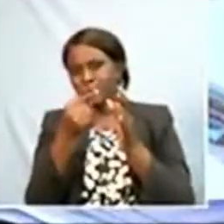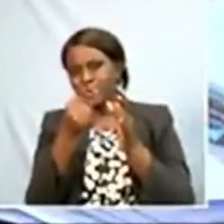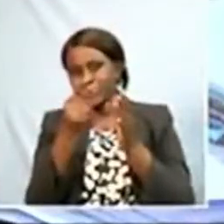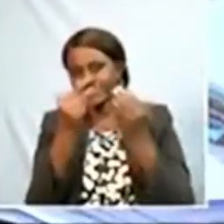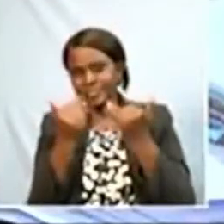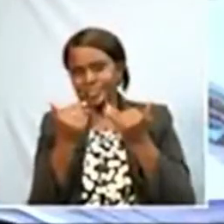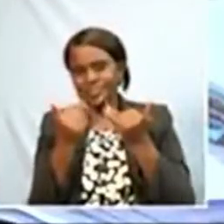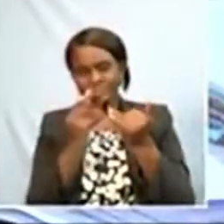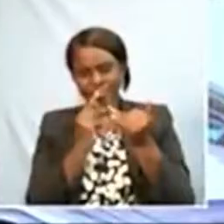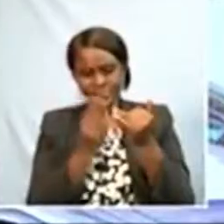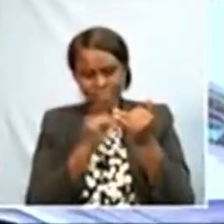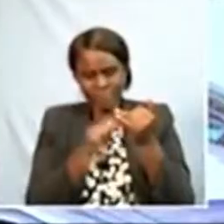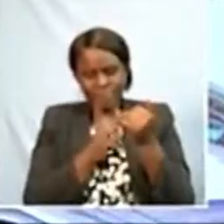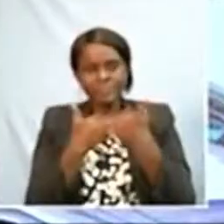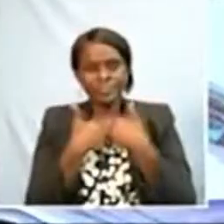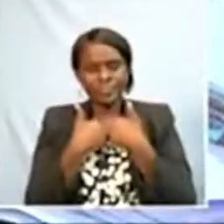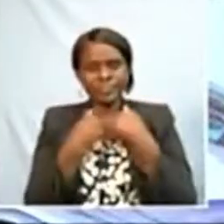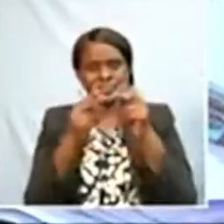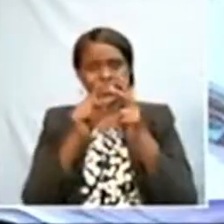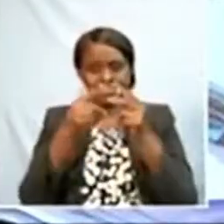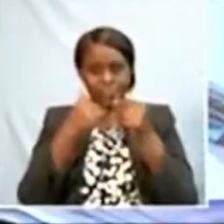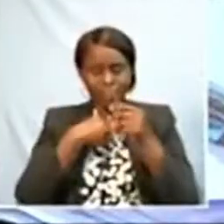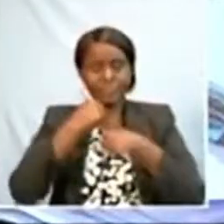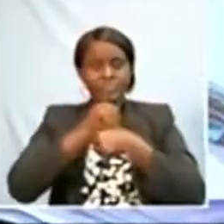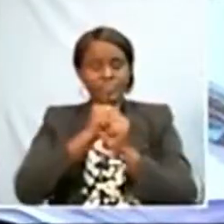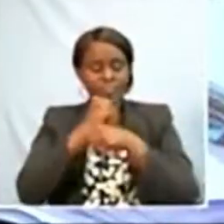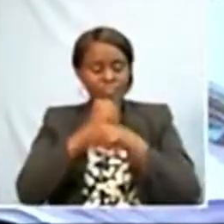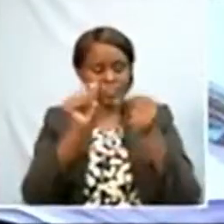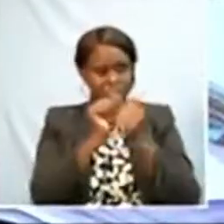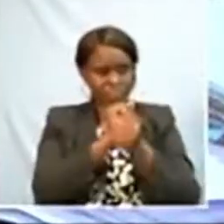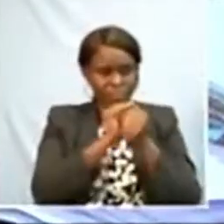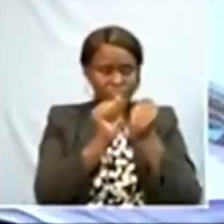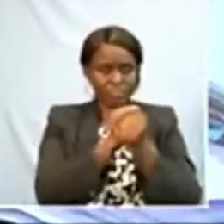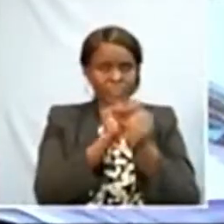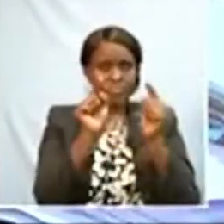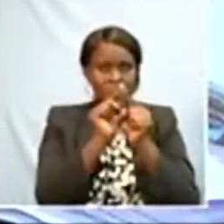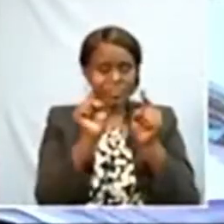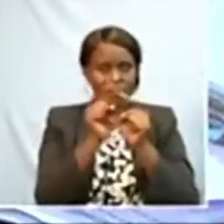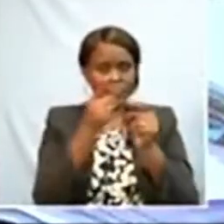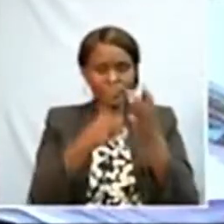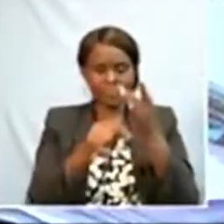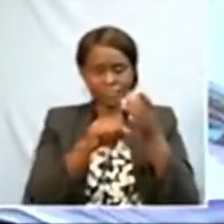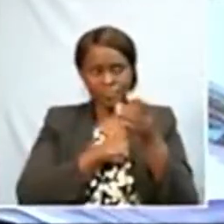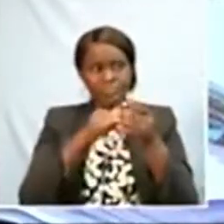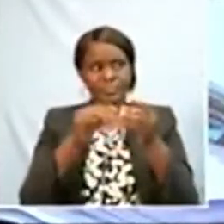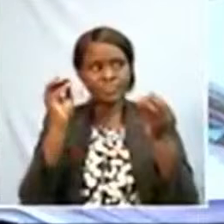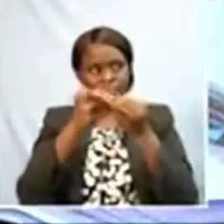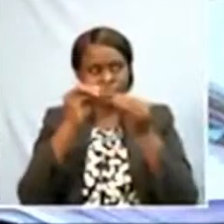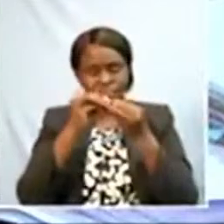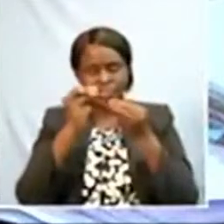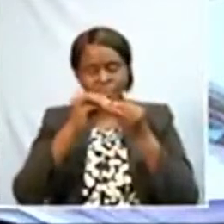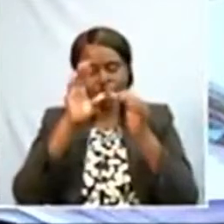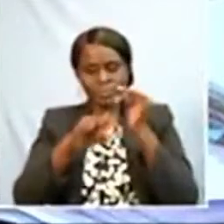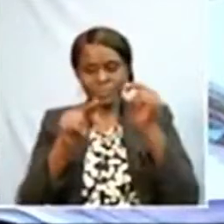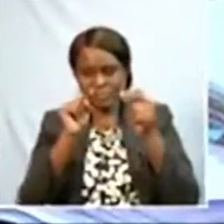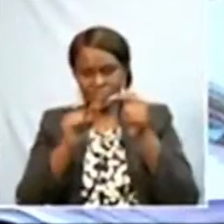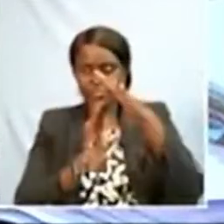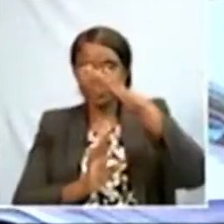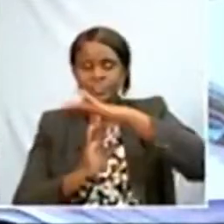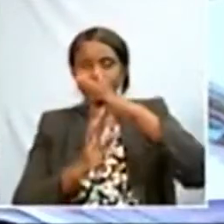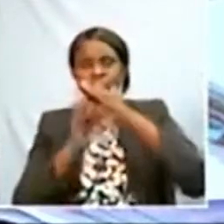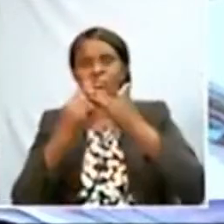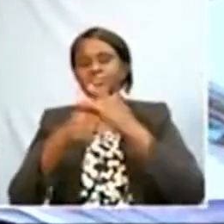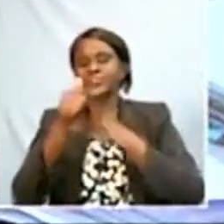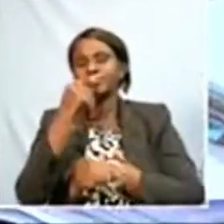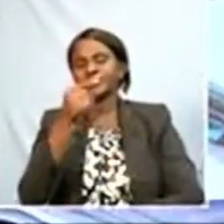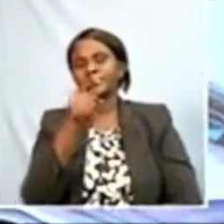now we are, so you have caused the damage, but let us not go more than this level? That's what you are